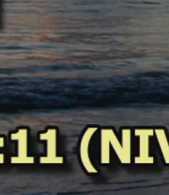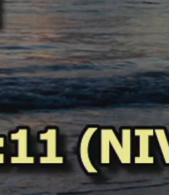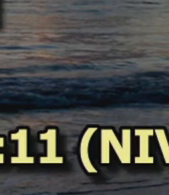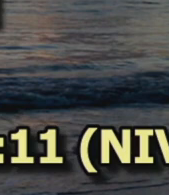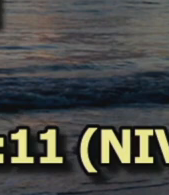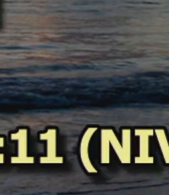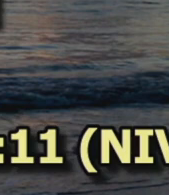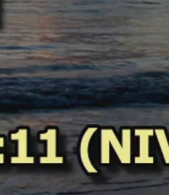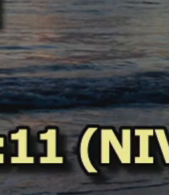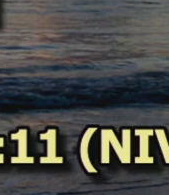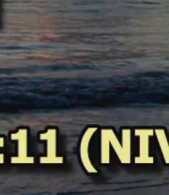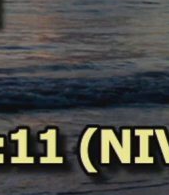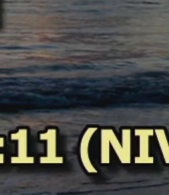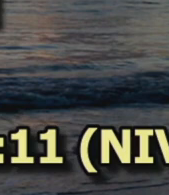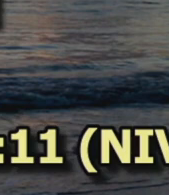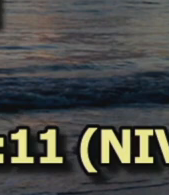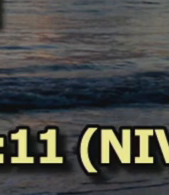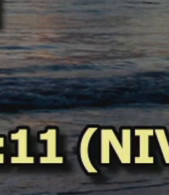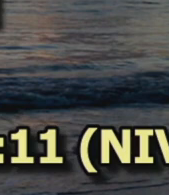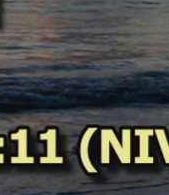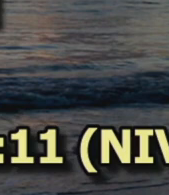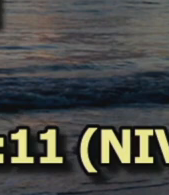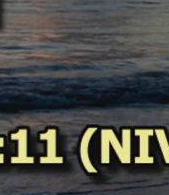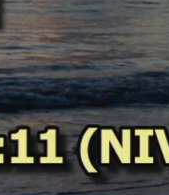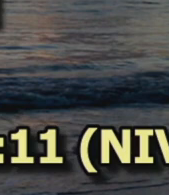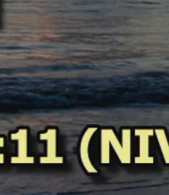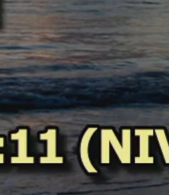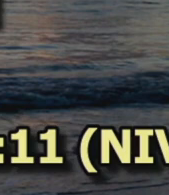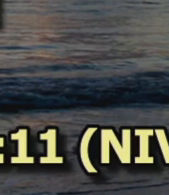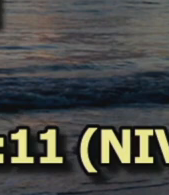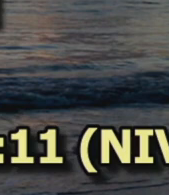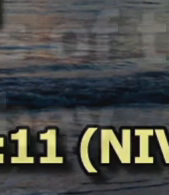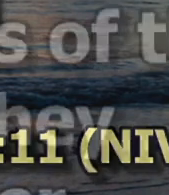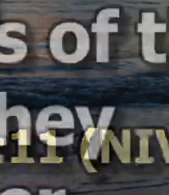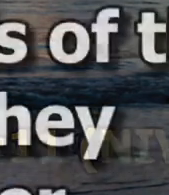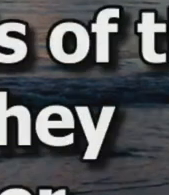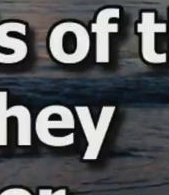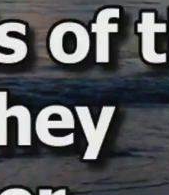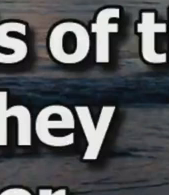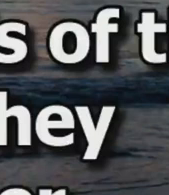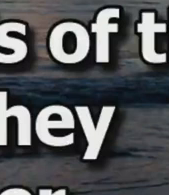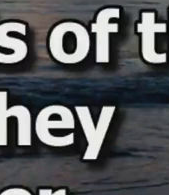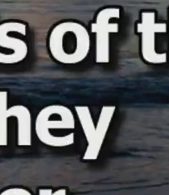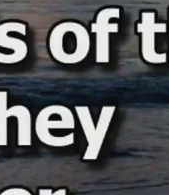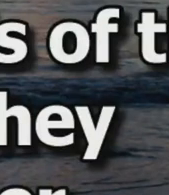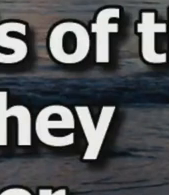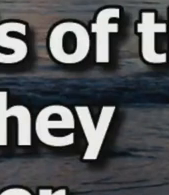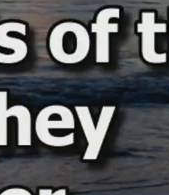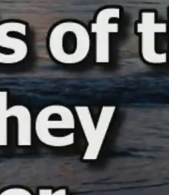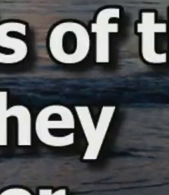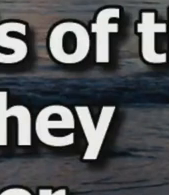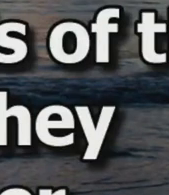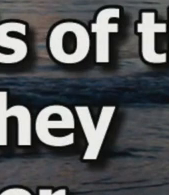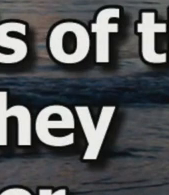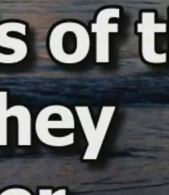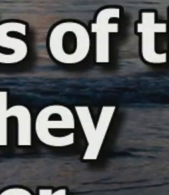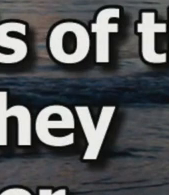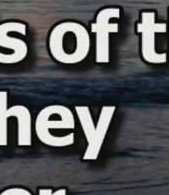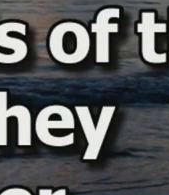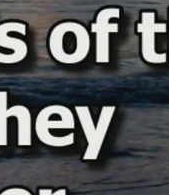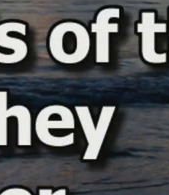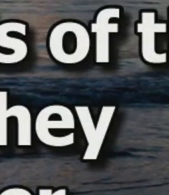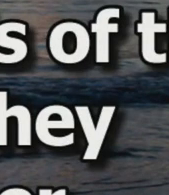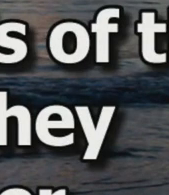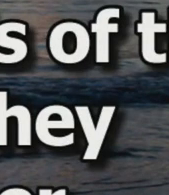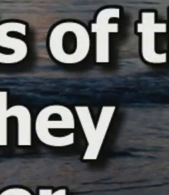Then the Israelites did evil in the eyes of the Lord and served the Baals. They forsook the Lord, the God of